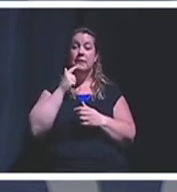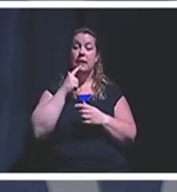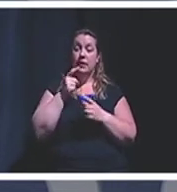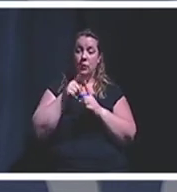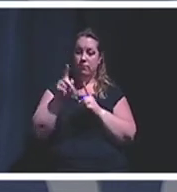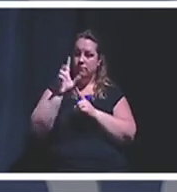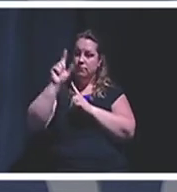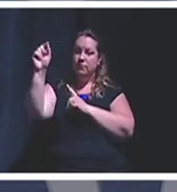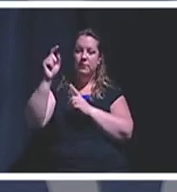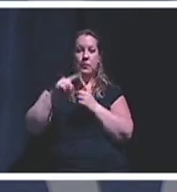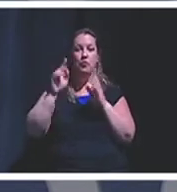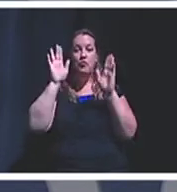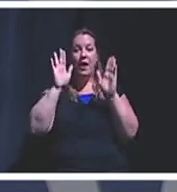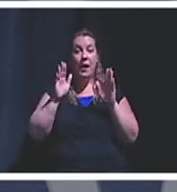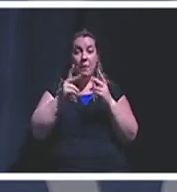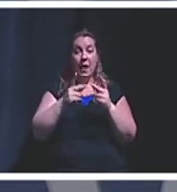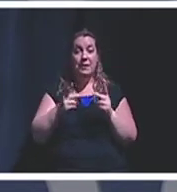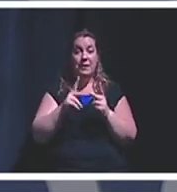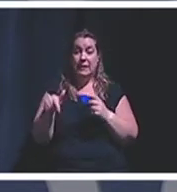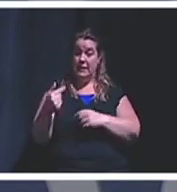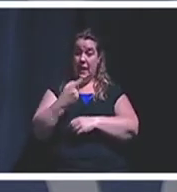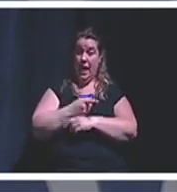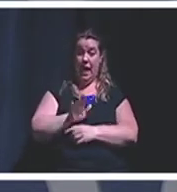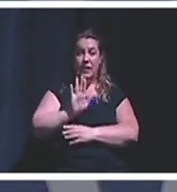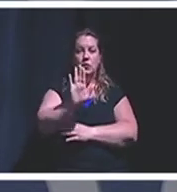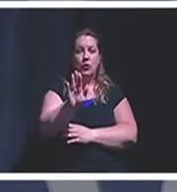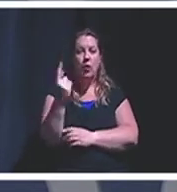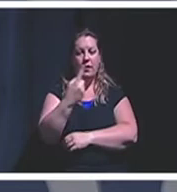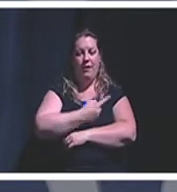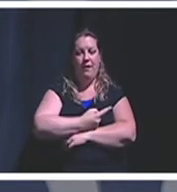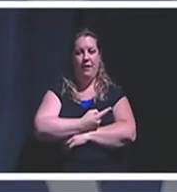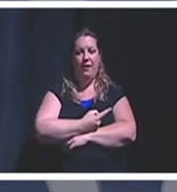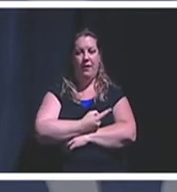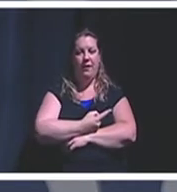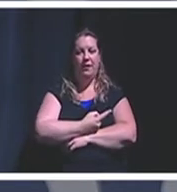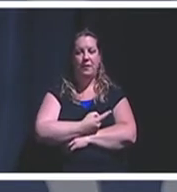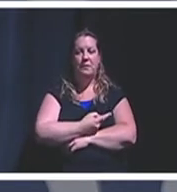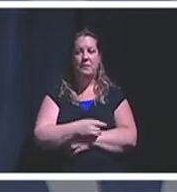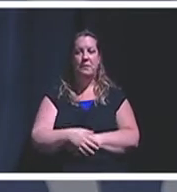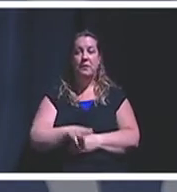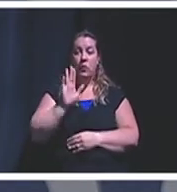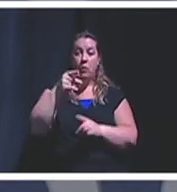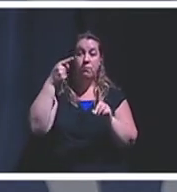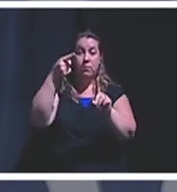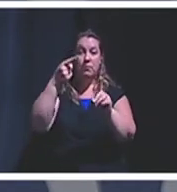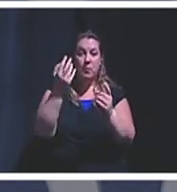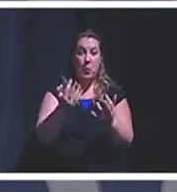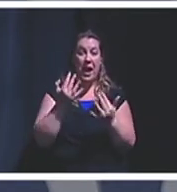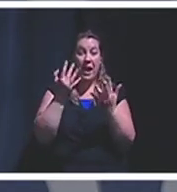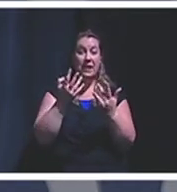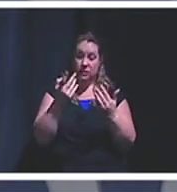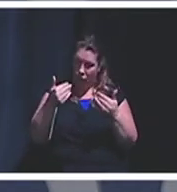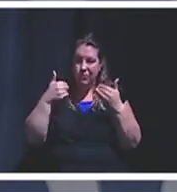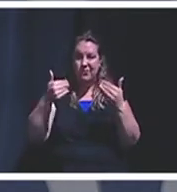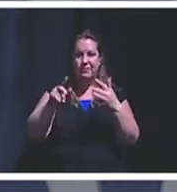places. Today is your day. Your mountain is waiting, so get on your